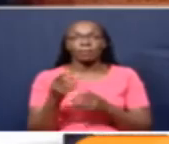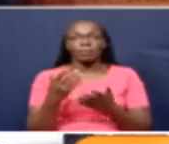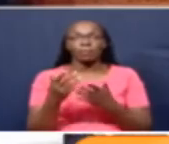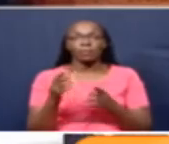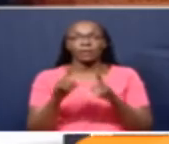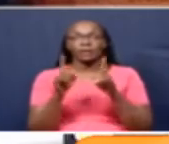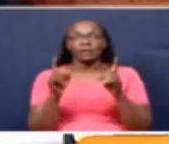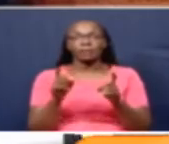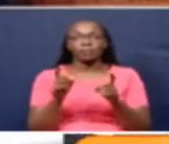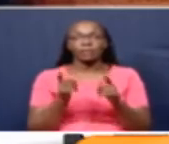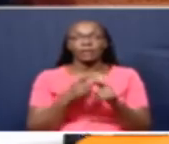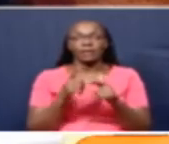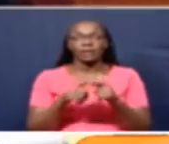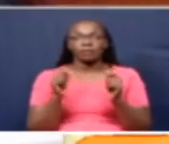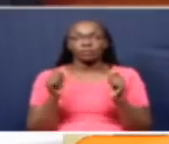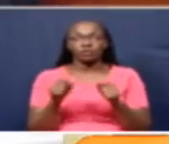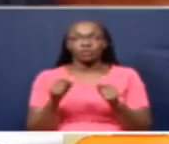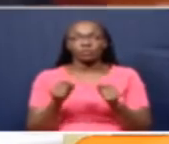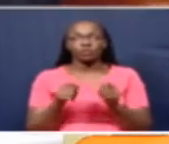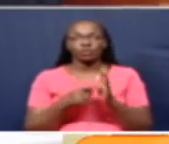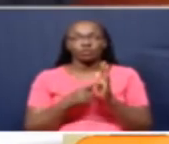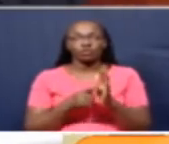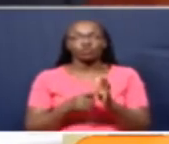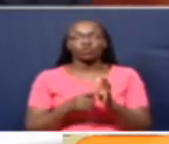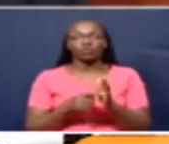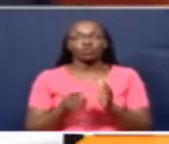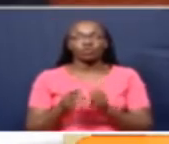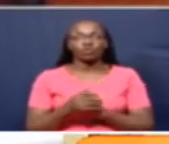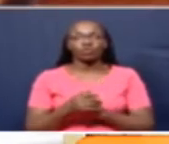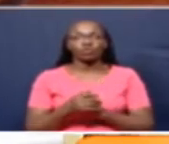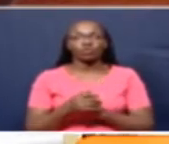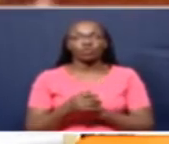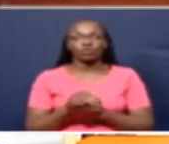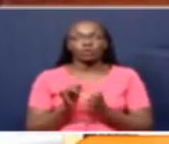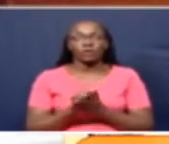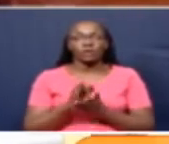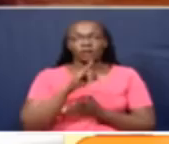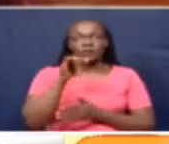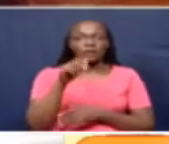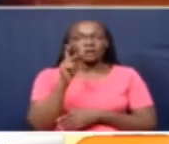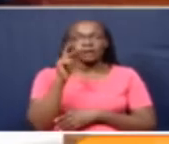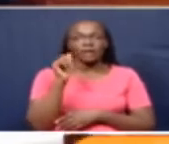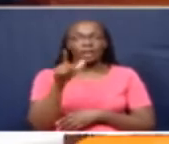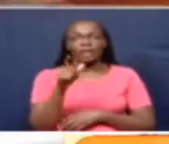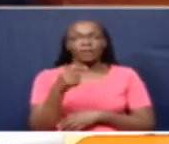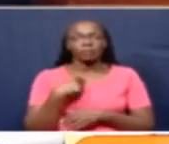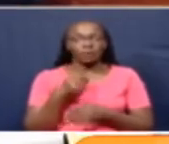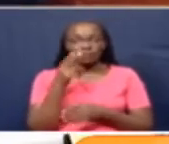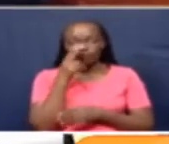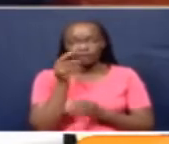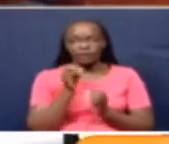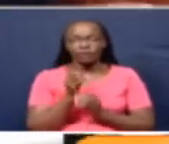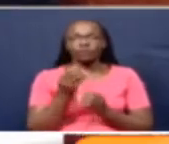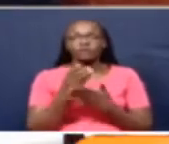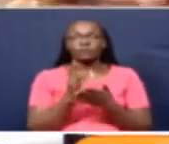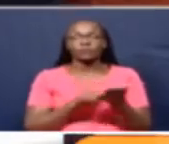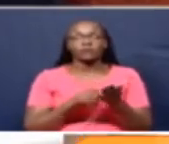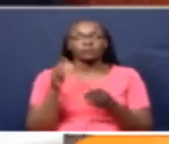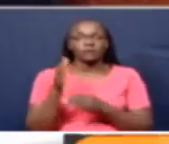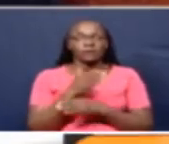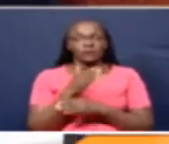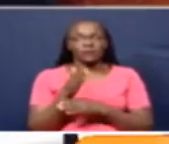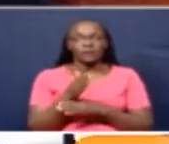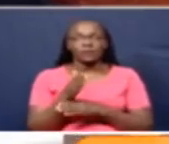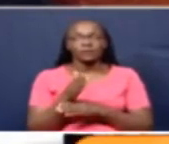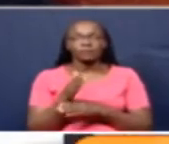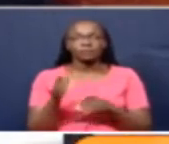show, people don't realize, Jeff, and I'm not joking when I tell you this, is that singing is not just like what we